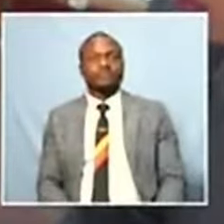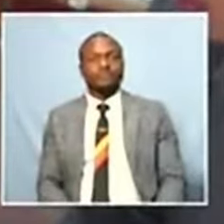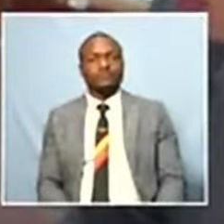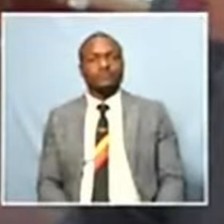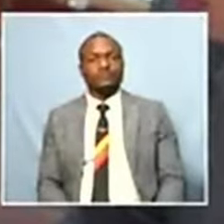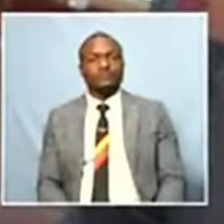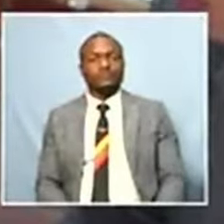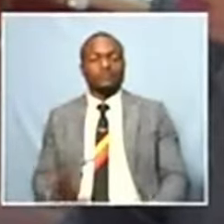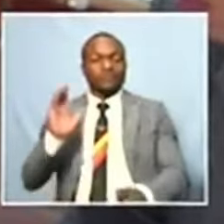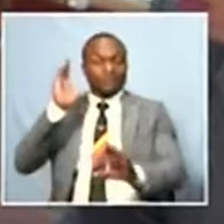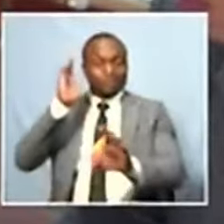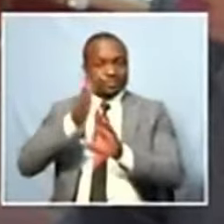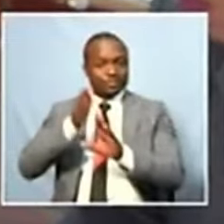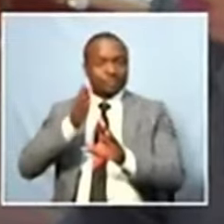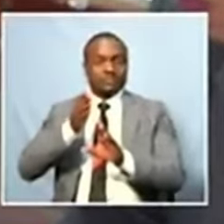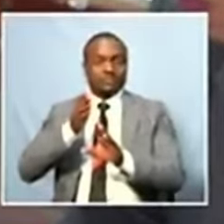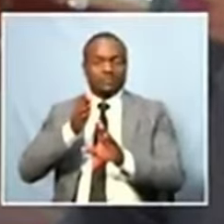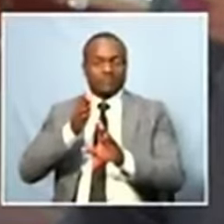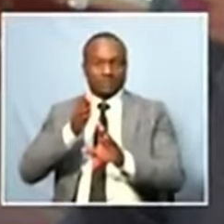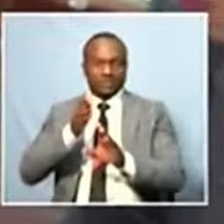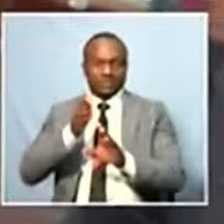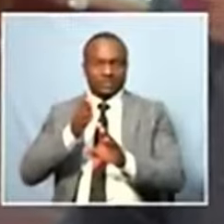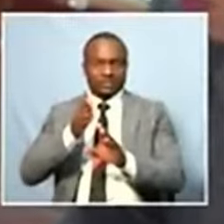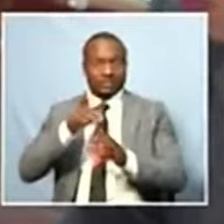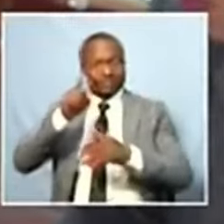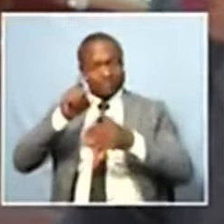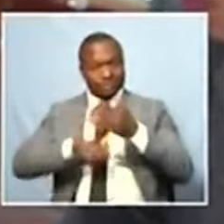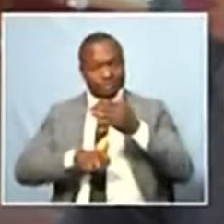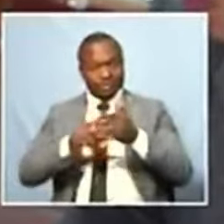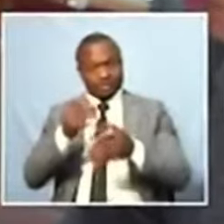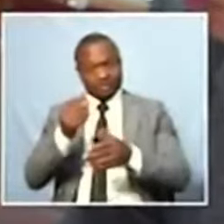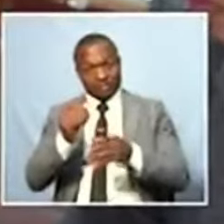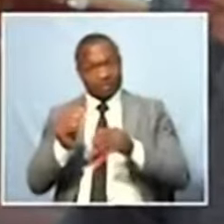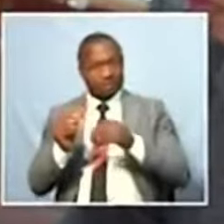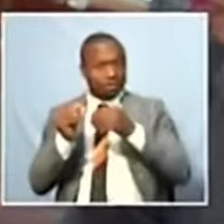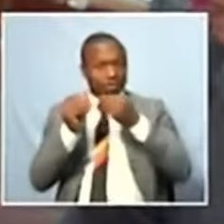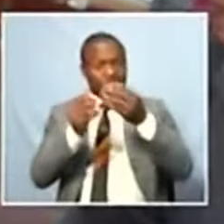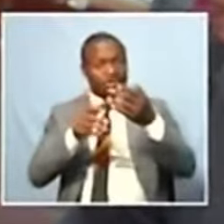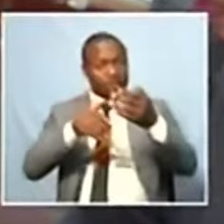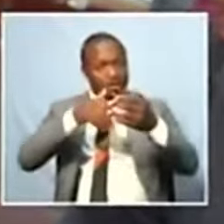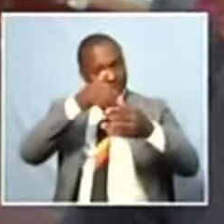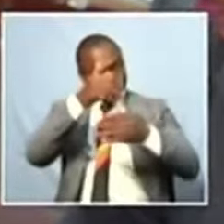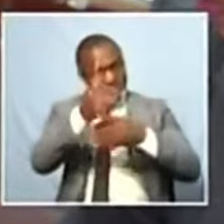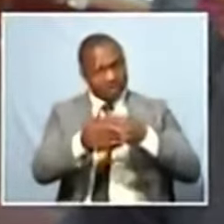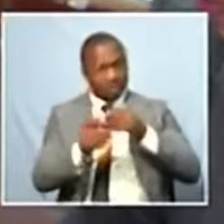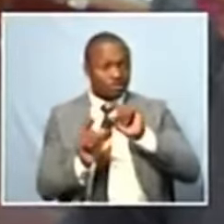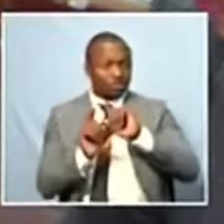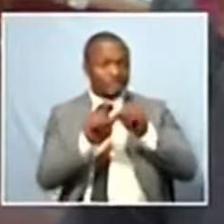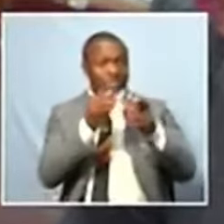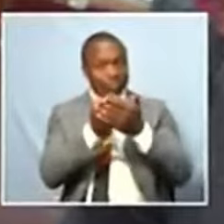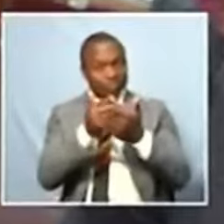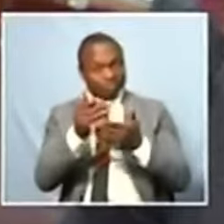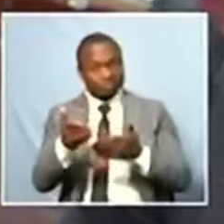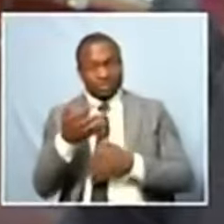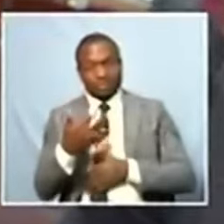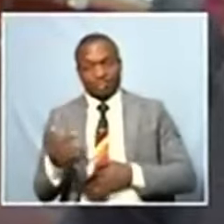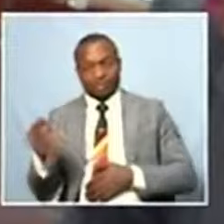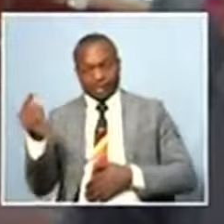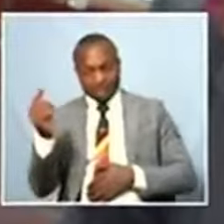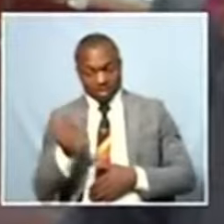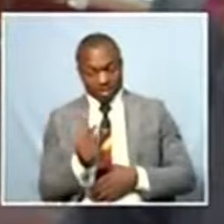straight tax on the money going out to go and procure goods that will come and